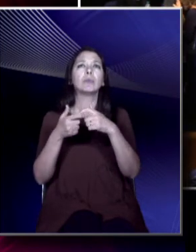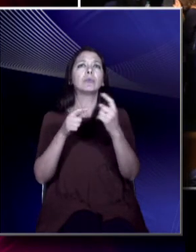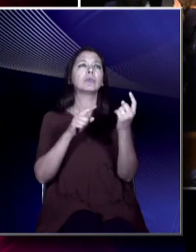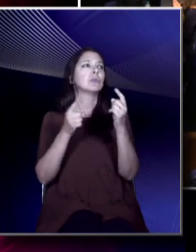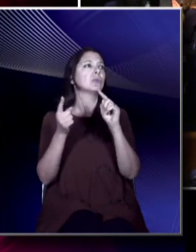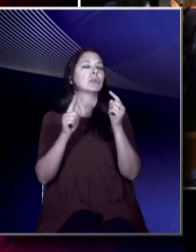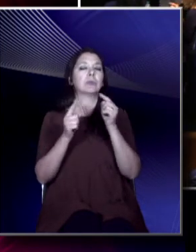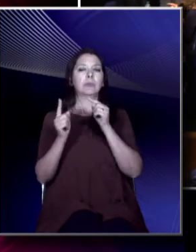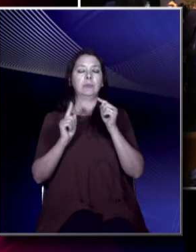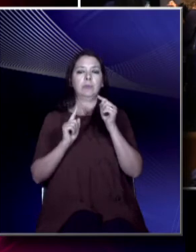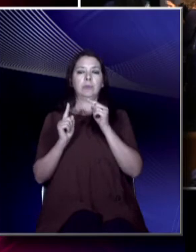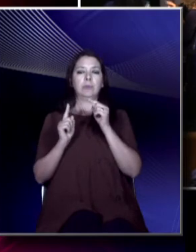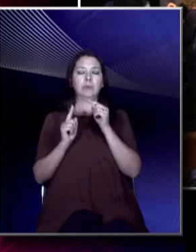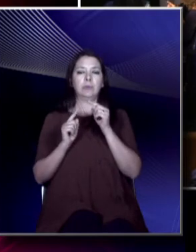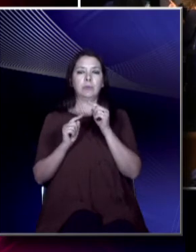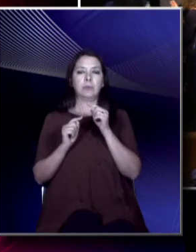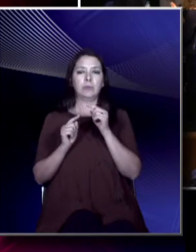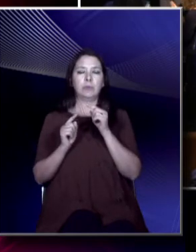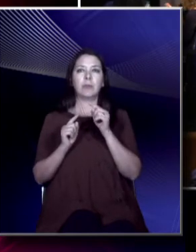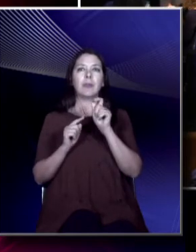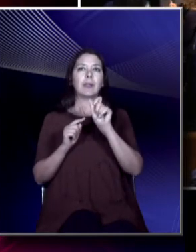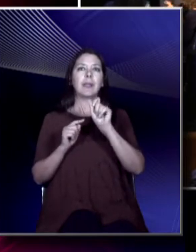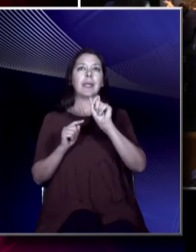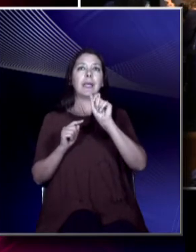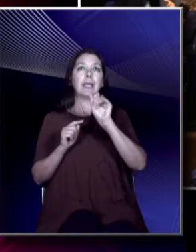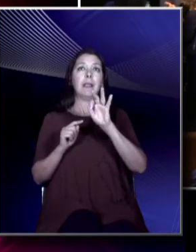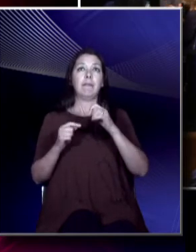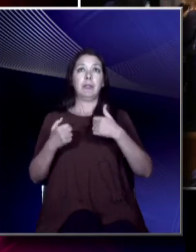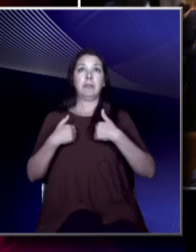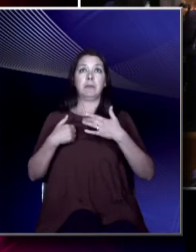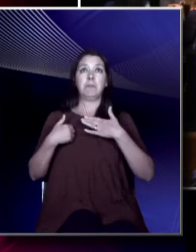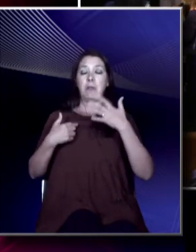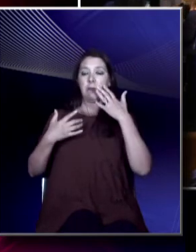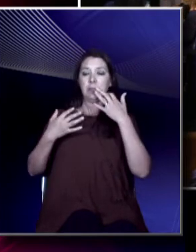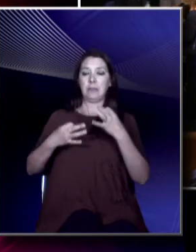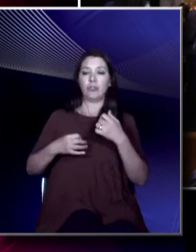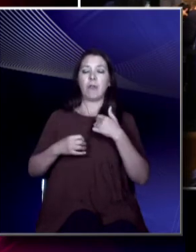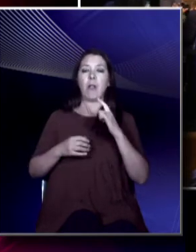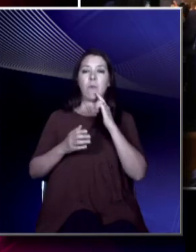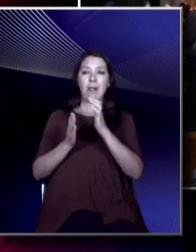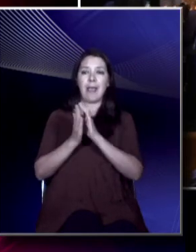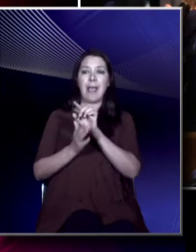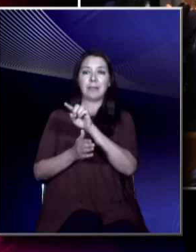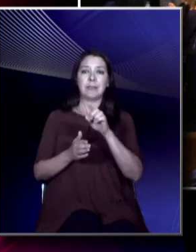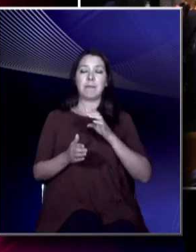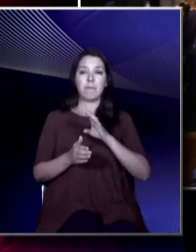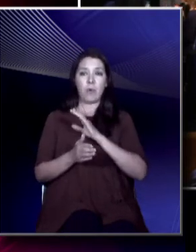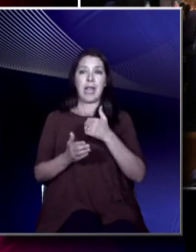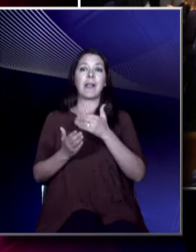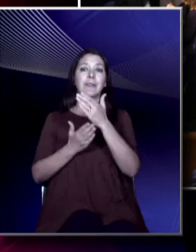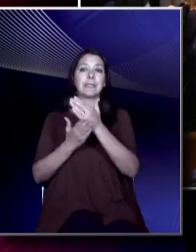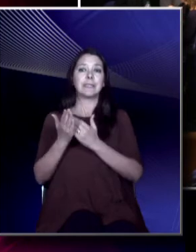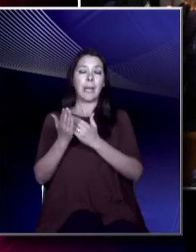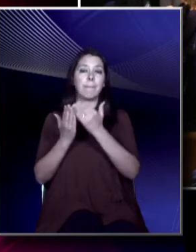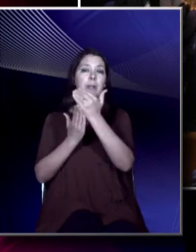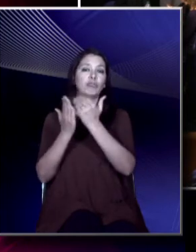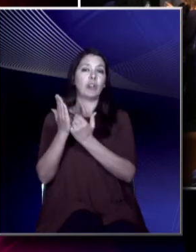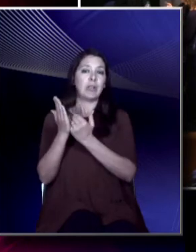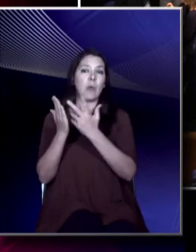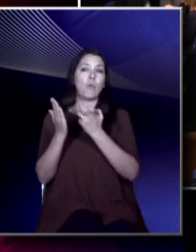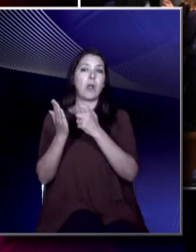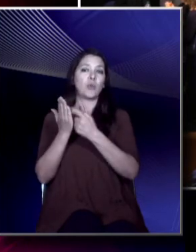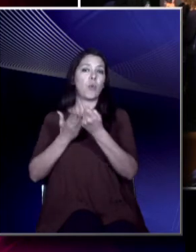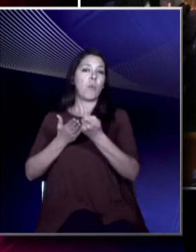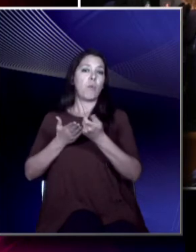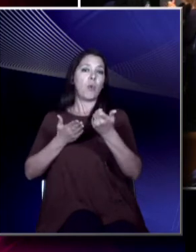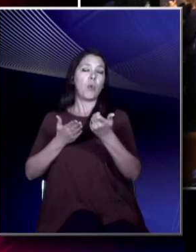Go for it. Indeed, if it were up to me, I would ask the board if there are agenda items that we want to pull out to remove from the